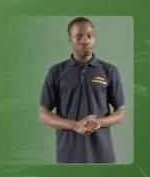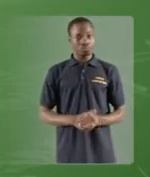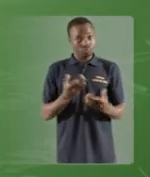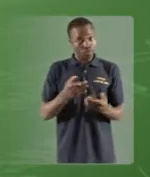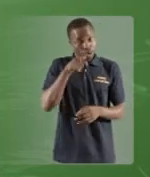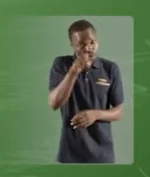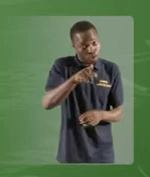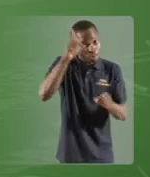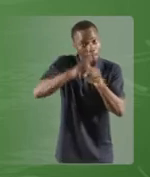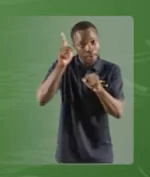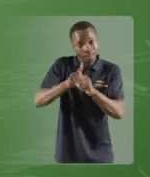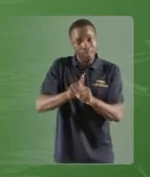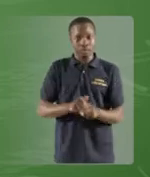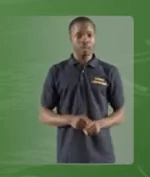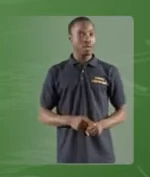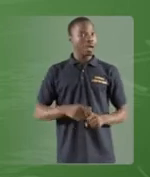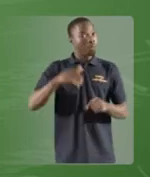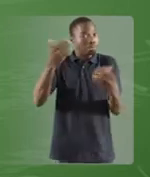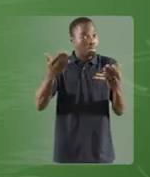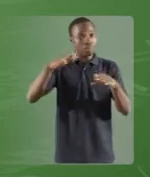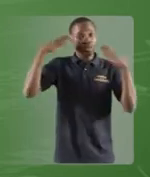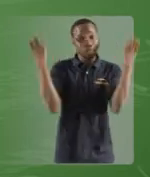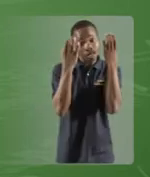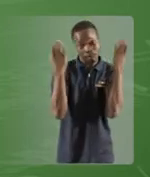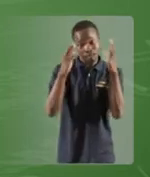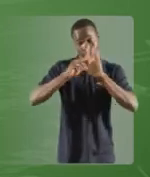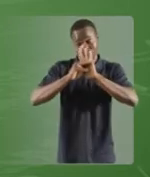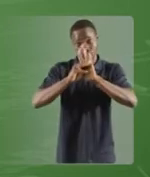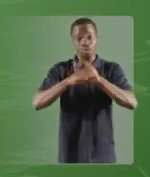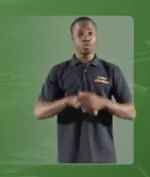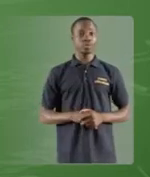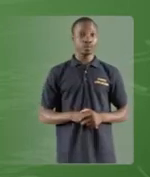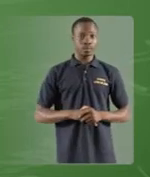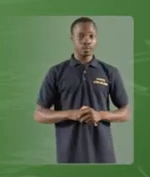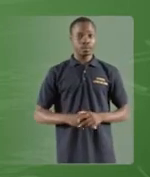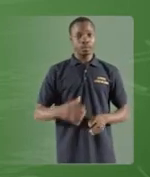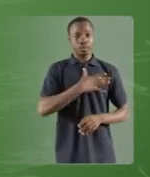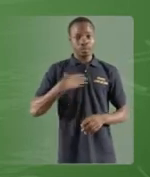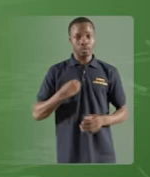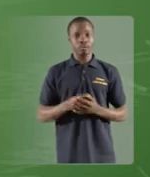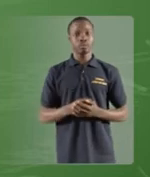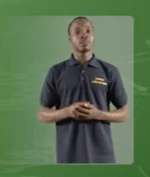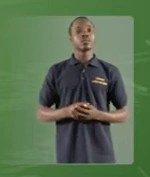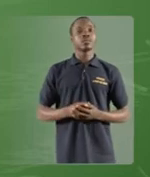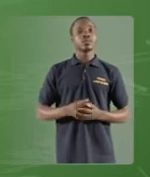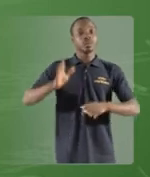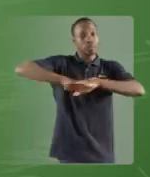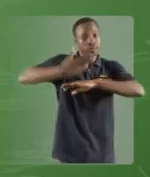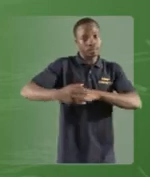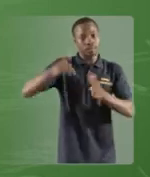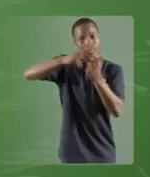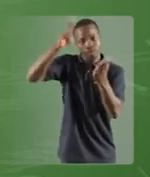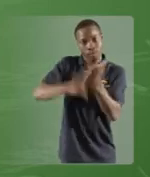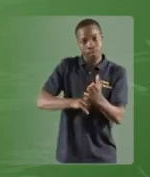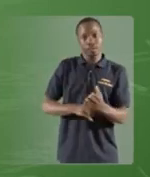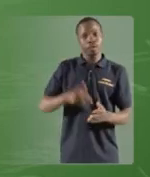you participated in a fashion show and you are going to report a